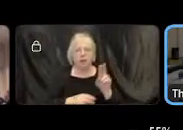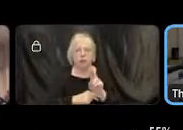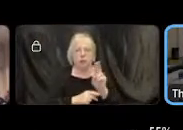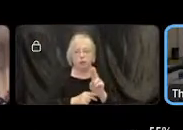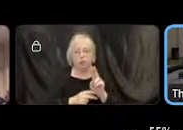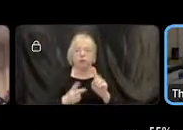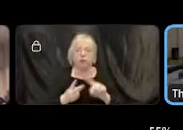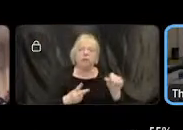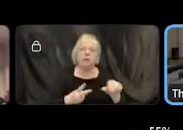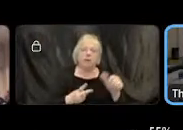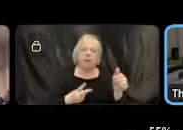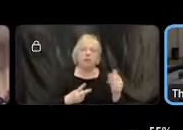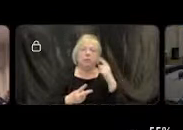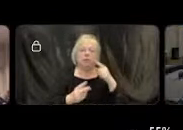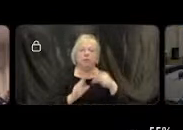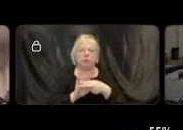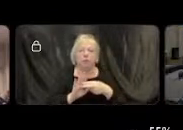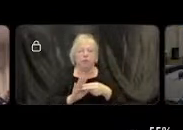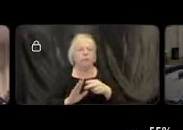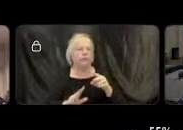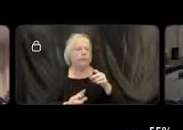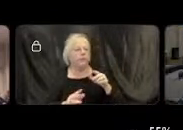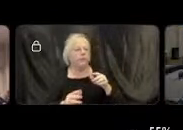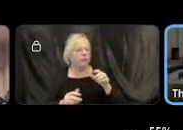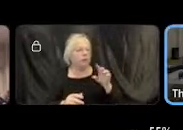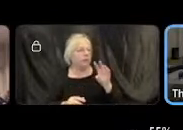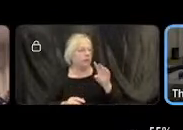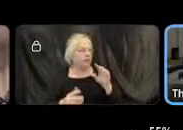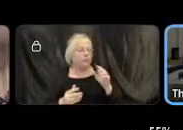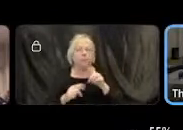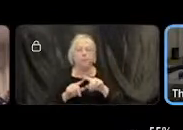With 6.1. Yes, sir.